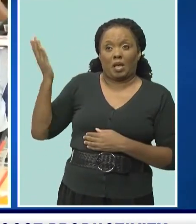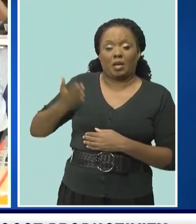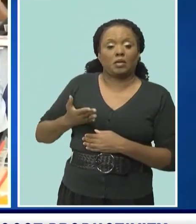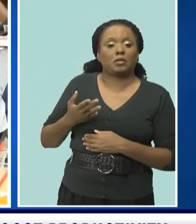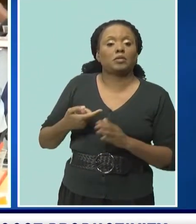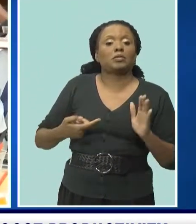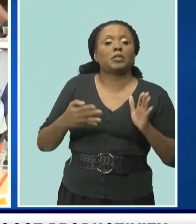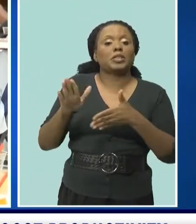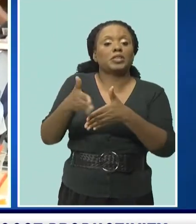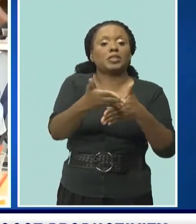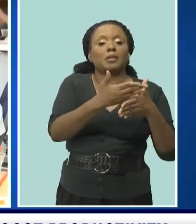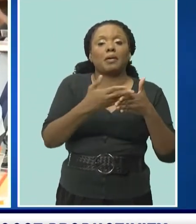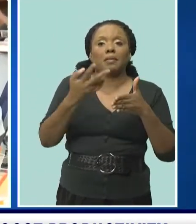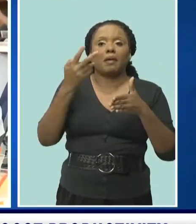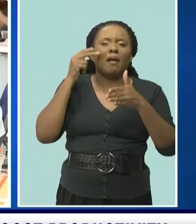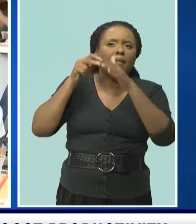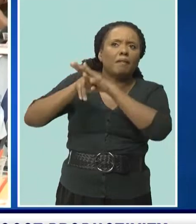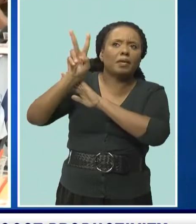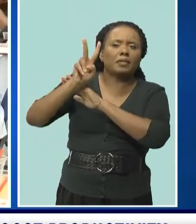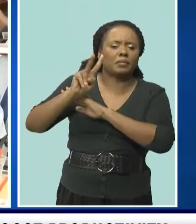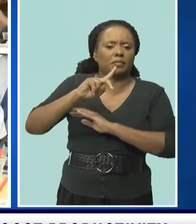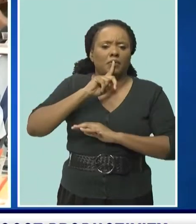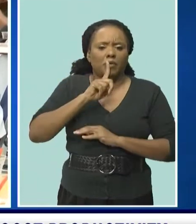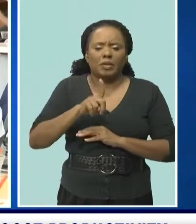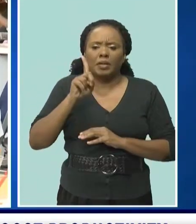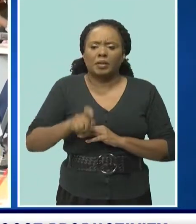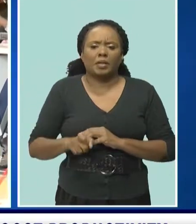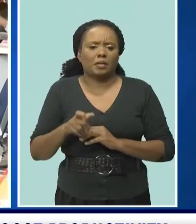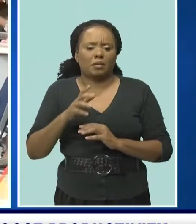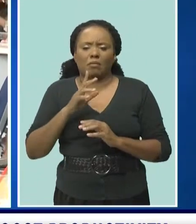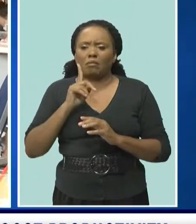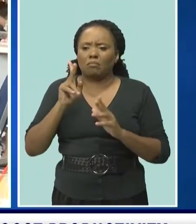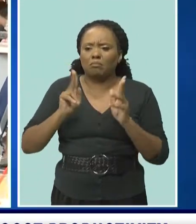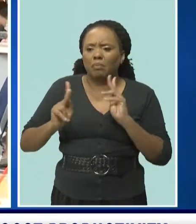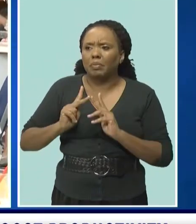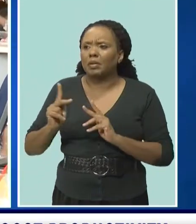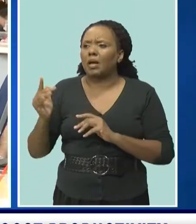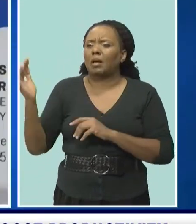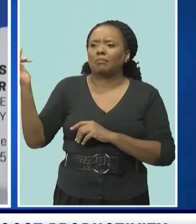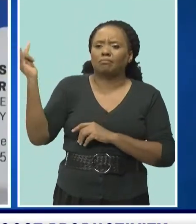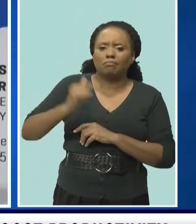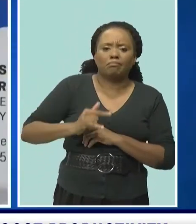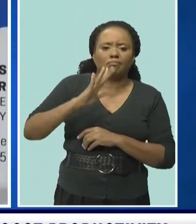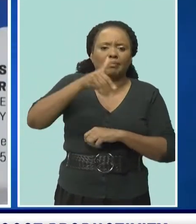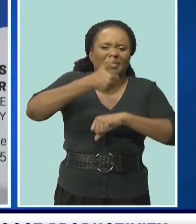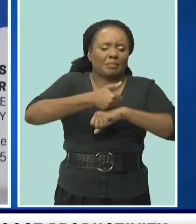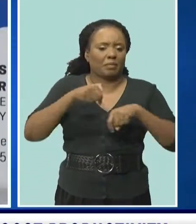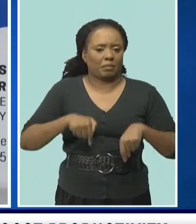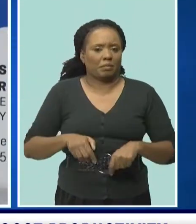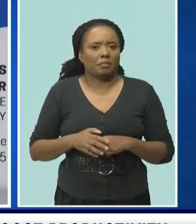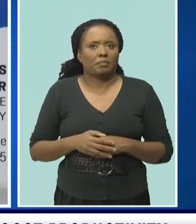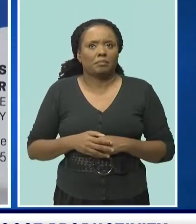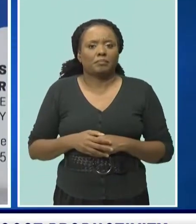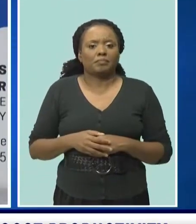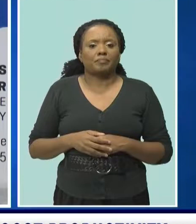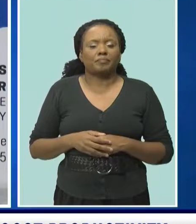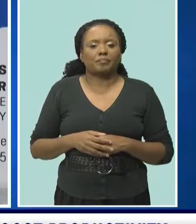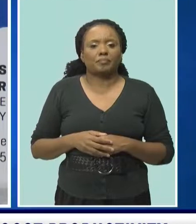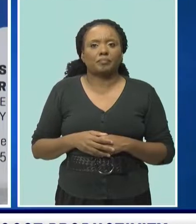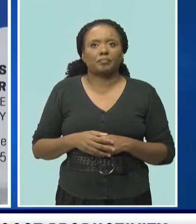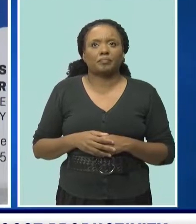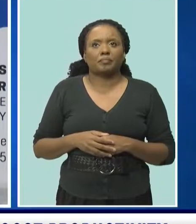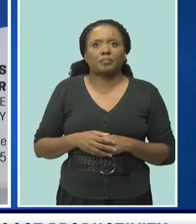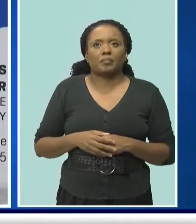Barbados must attract major global companies to set up their headquarters here. Gildan has over almost 400